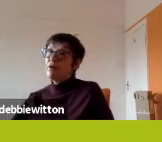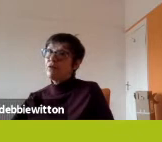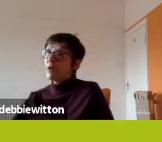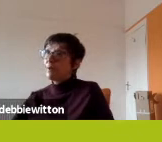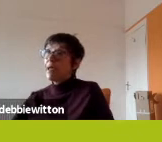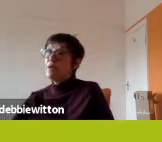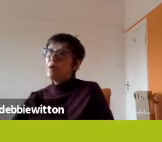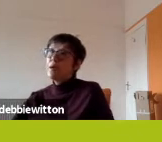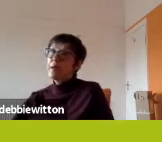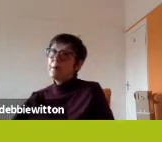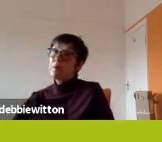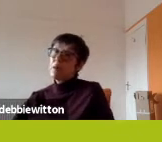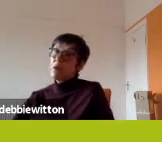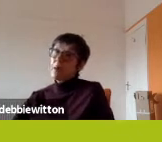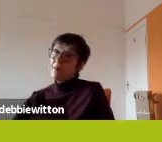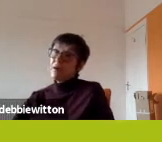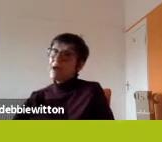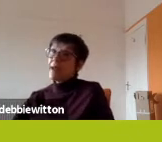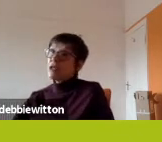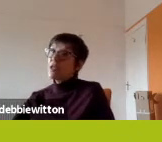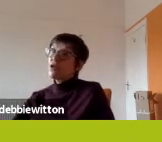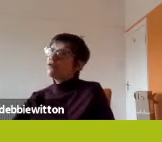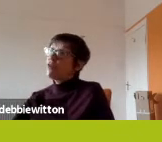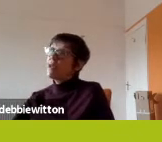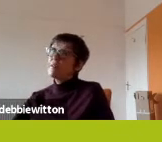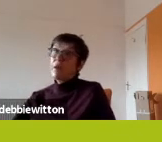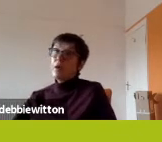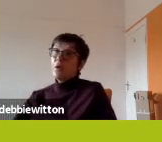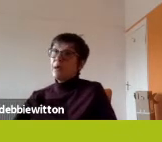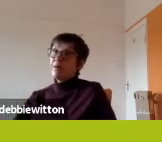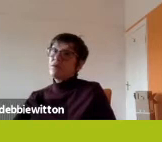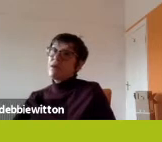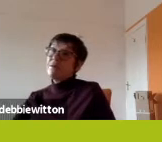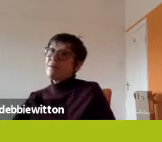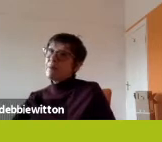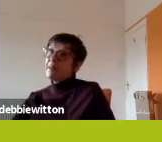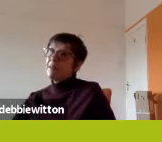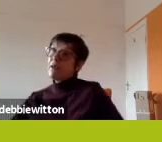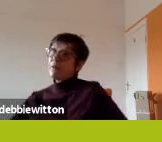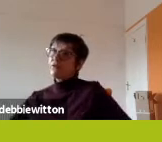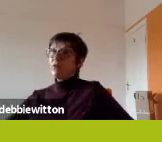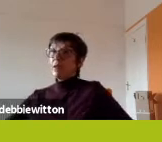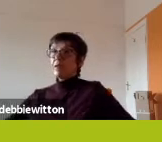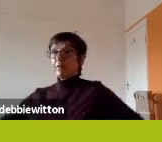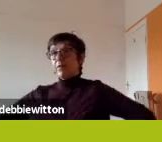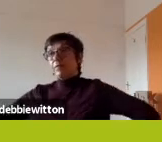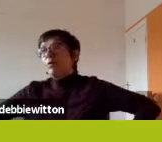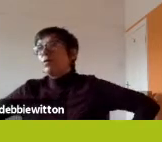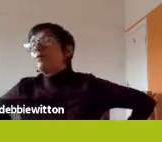our voluntary and paid work. We have our NHS contract. We have some great visibility on the